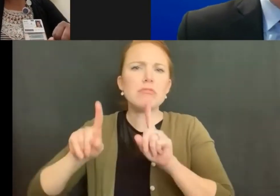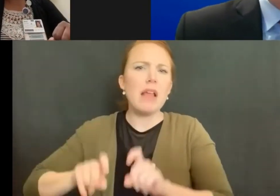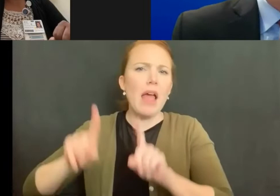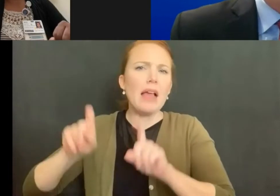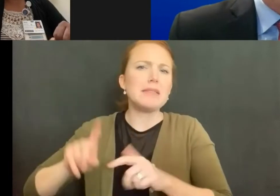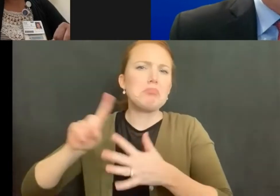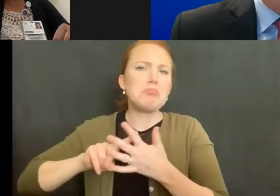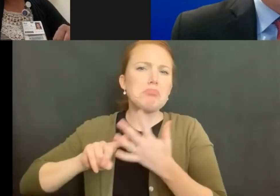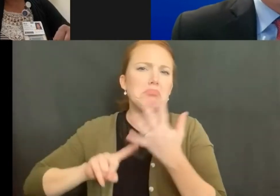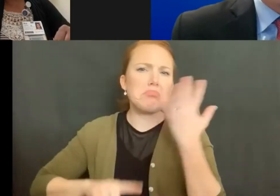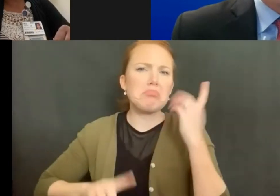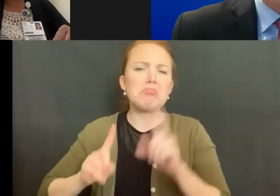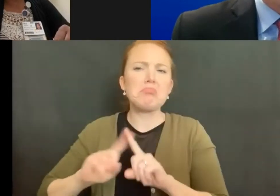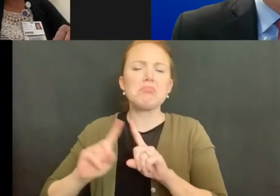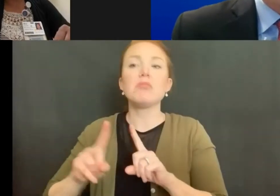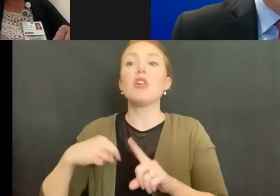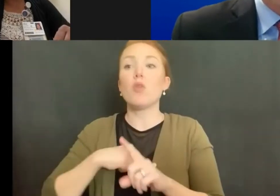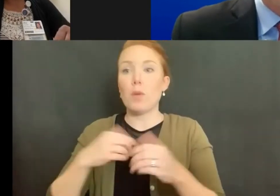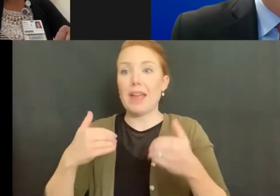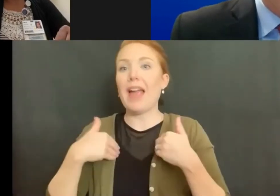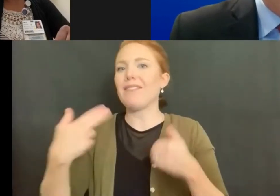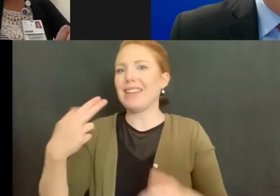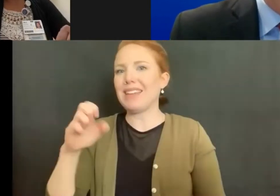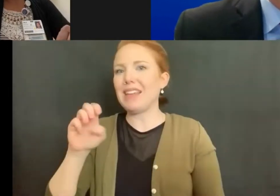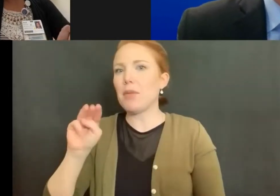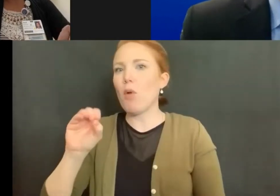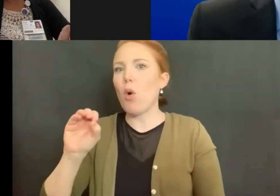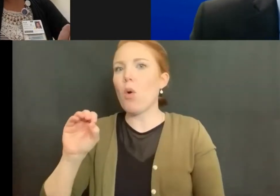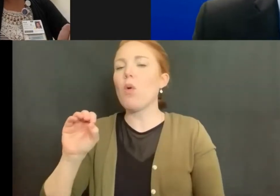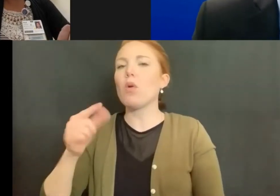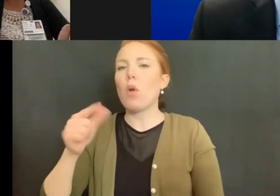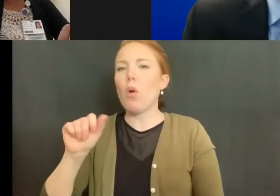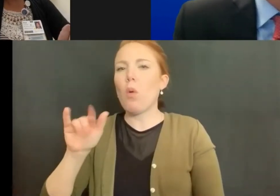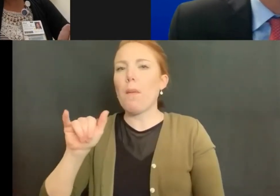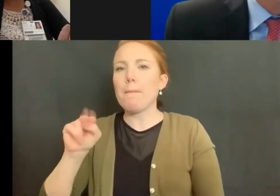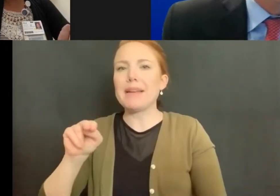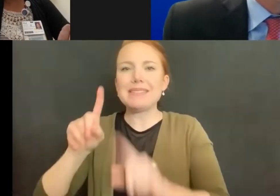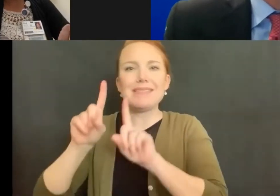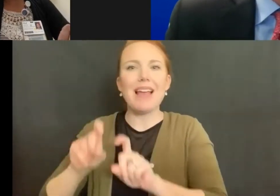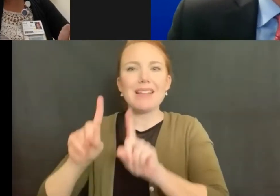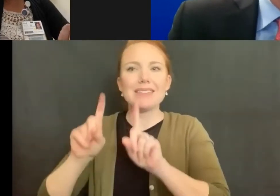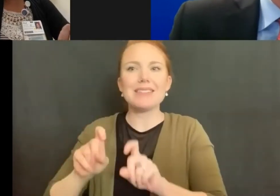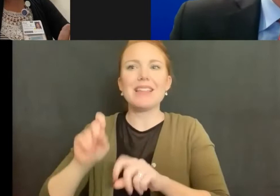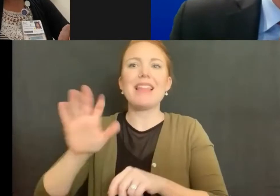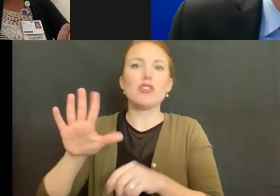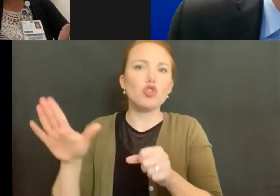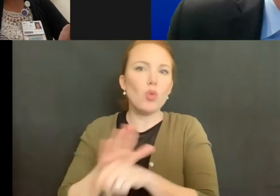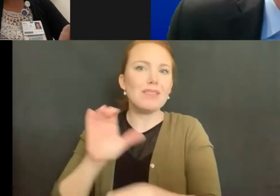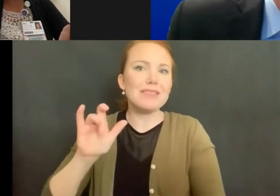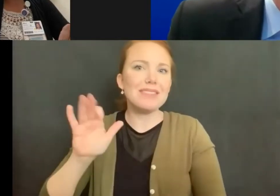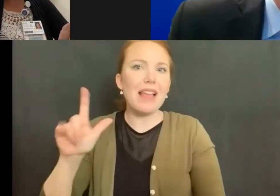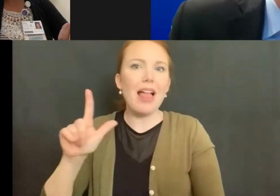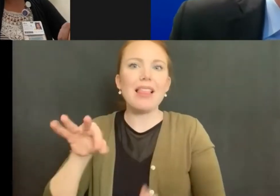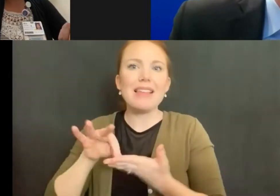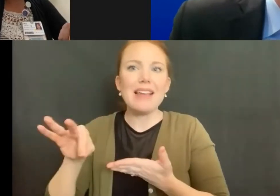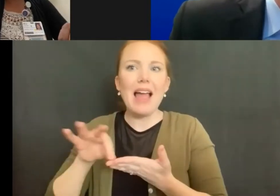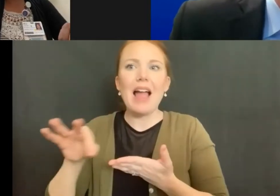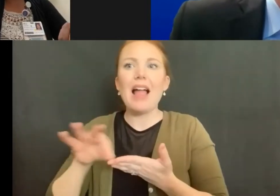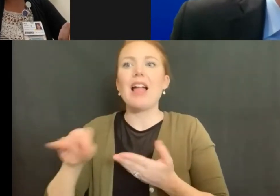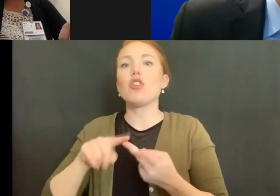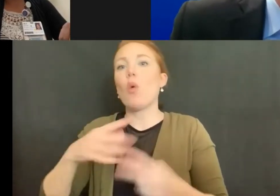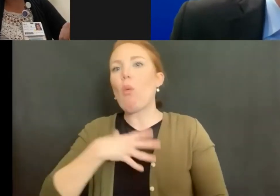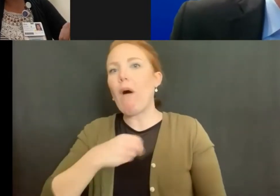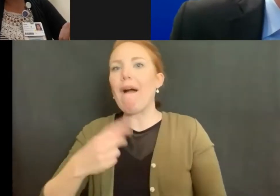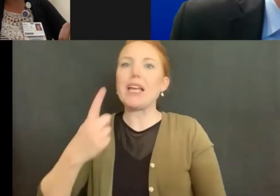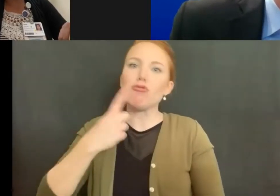And then we have a hematology testing, which is your complete blood cell counts, which include your white blood cell, red blood